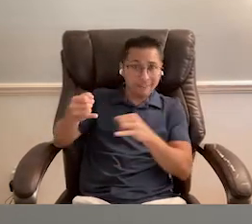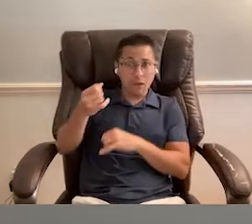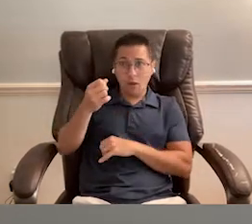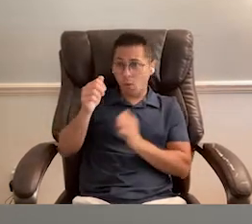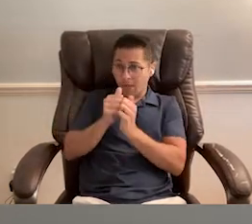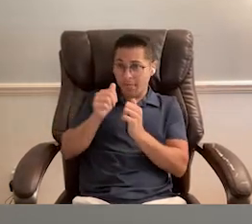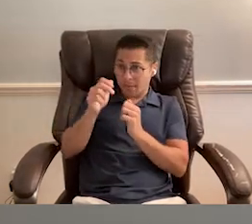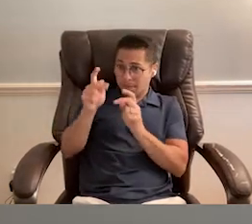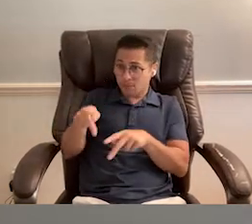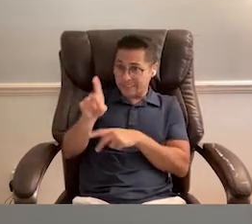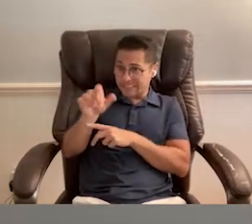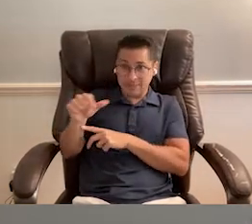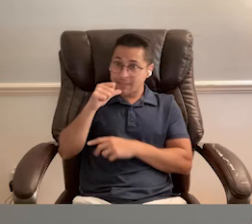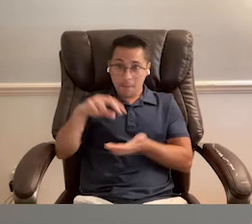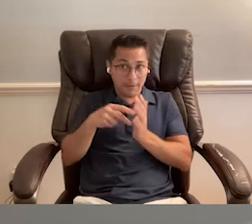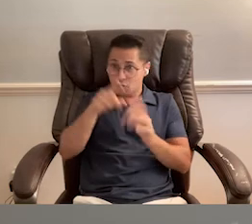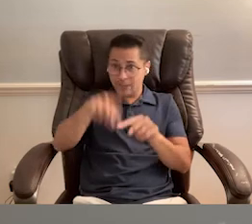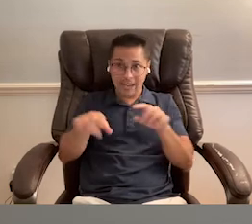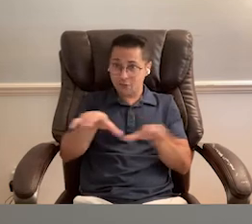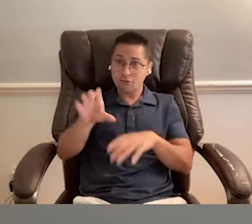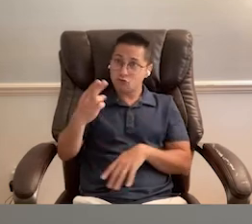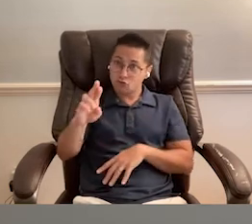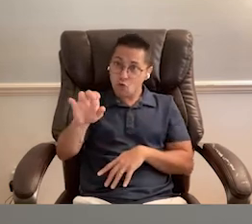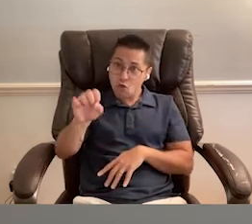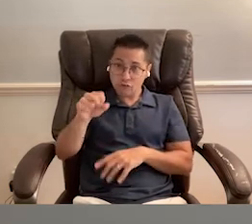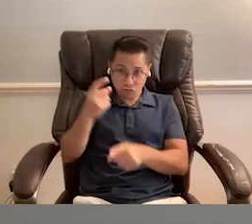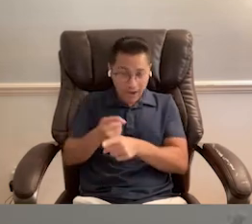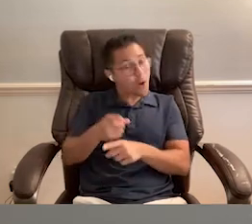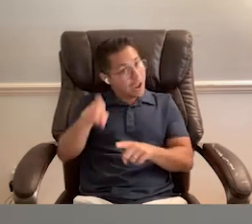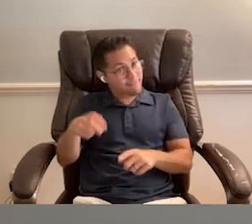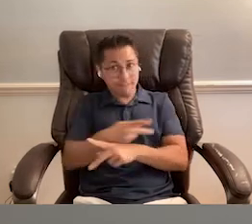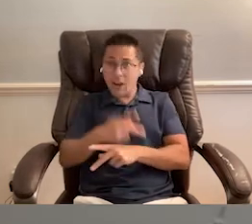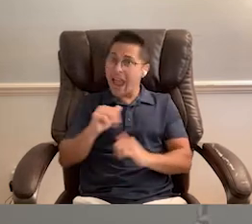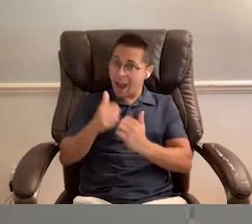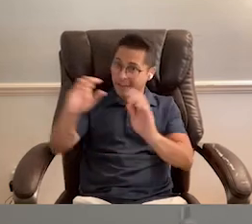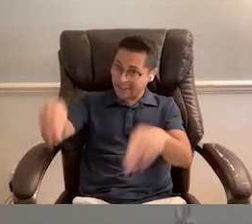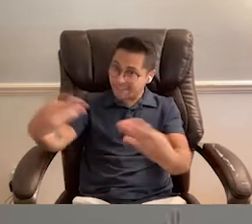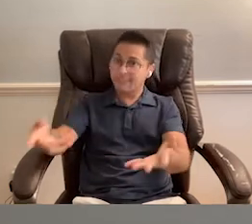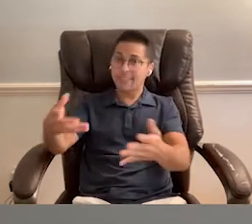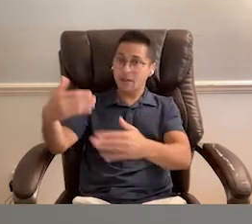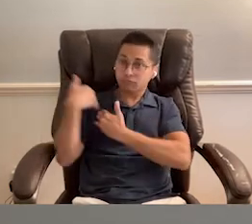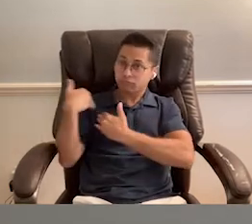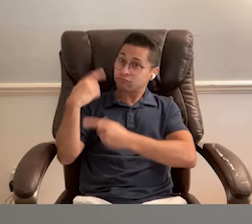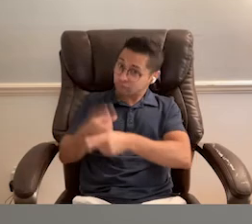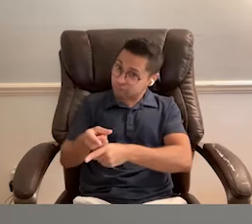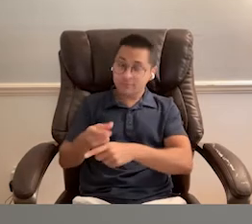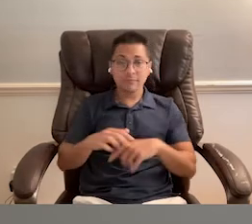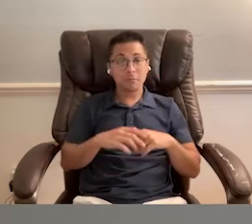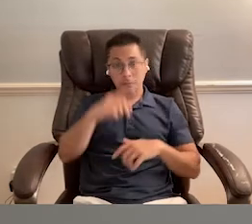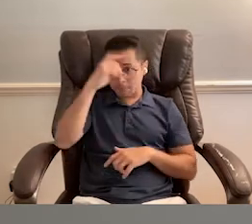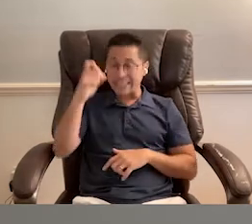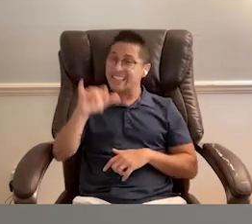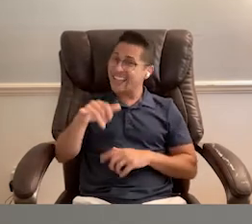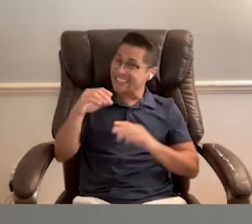youngster with a disability doesn't mean you can't do chores, right? We gotta figure out a way to give them chores, correct? So,